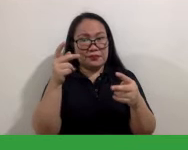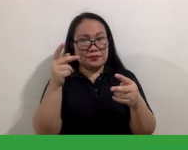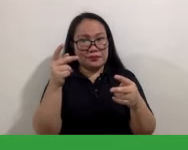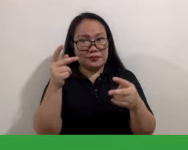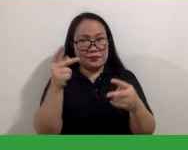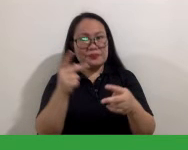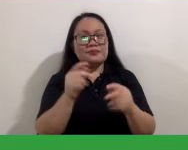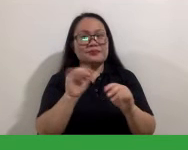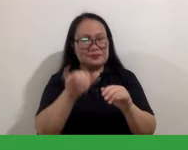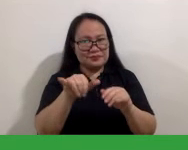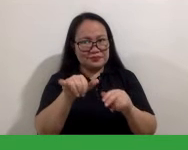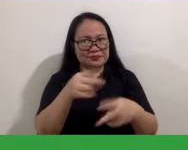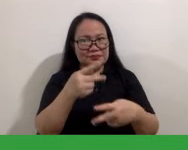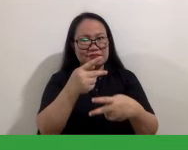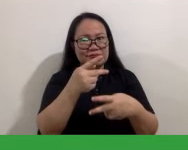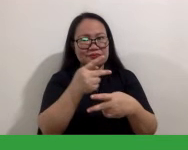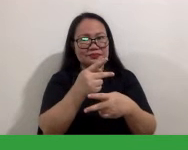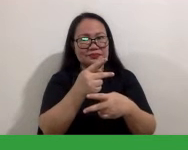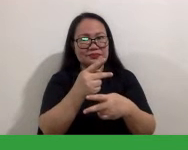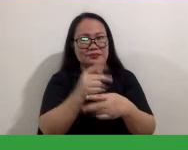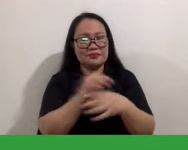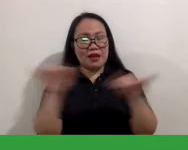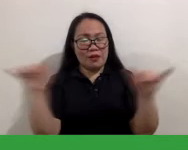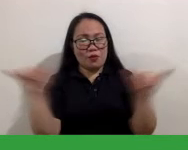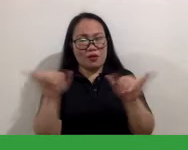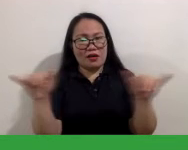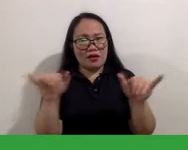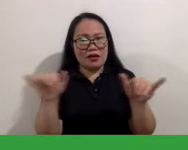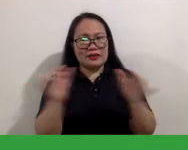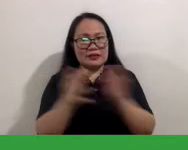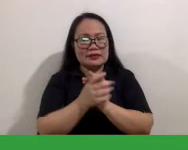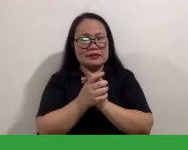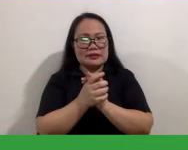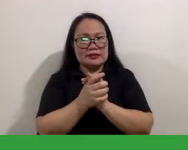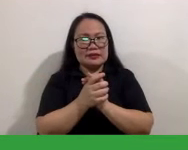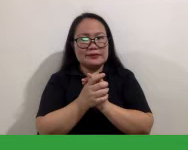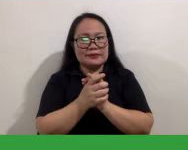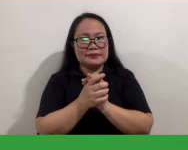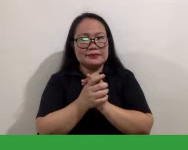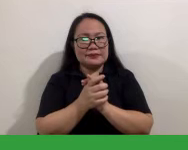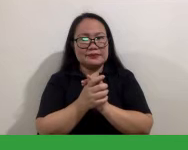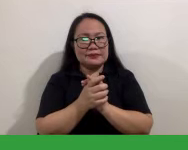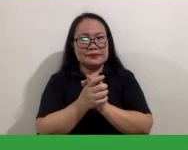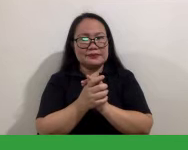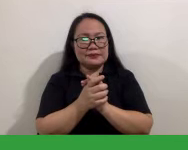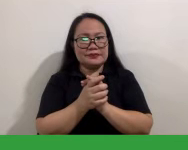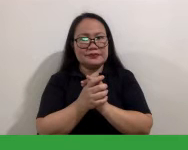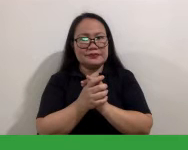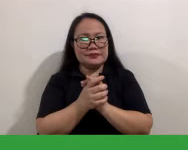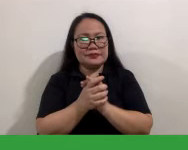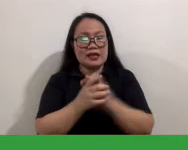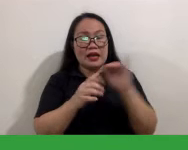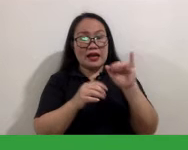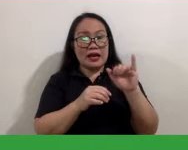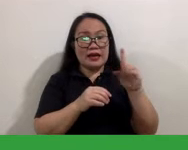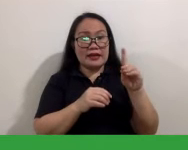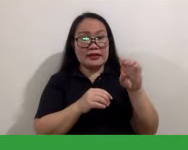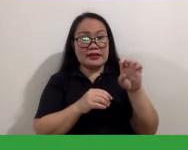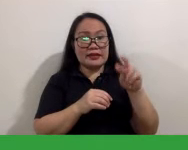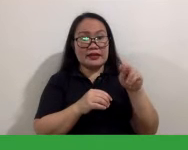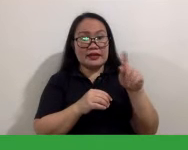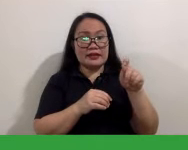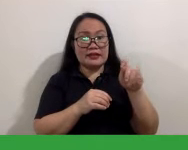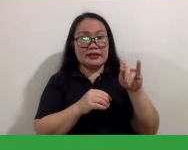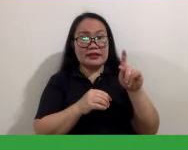is the answer? Yes, that is magkamukha. So, papasok agad sa atin ng